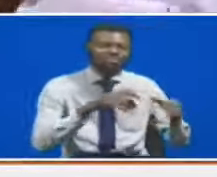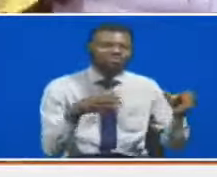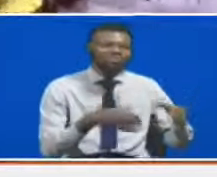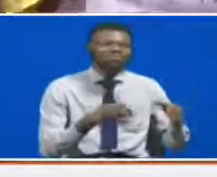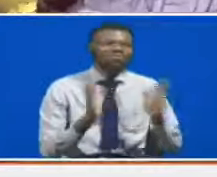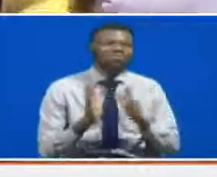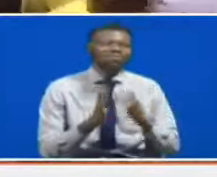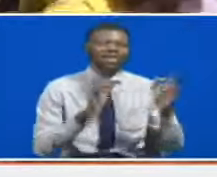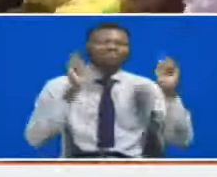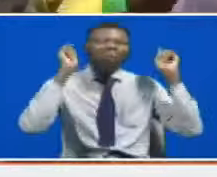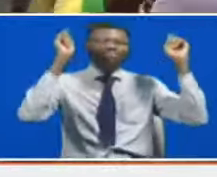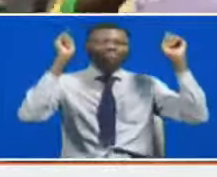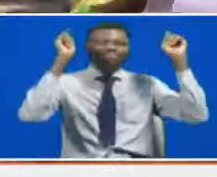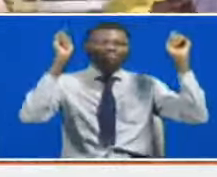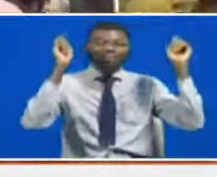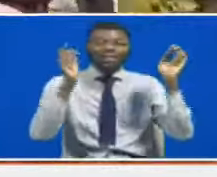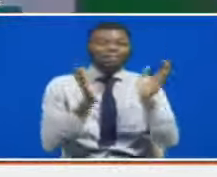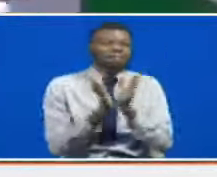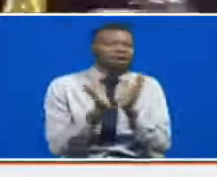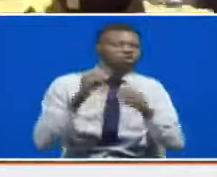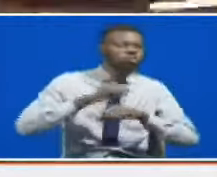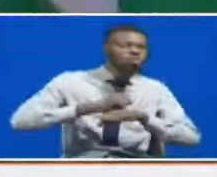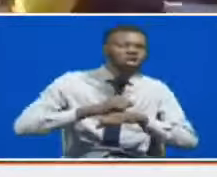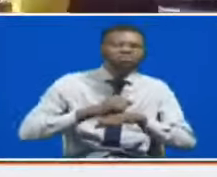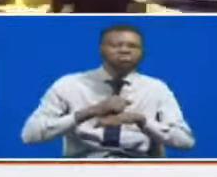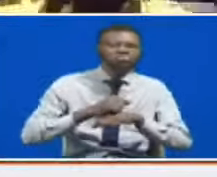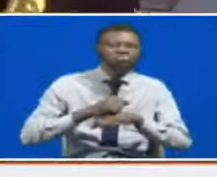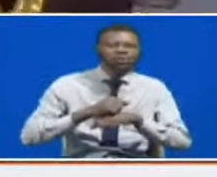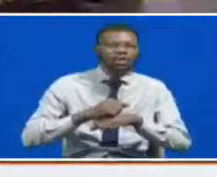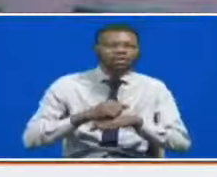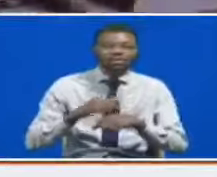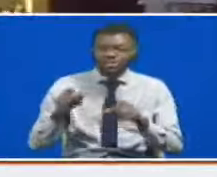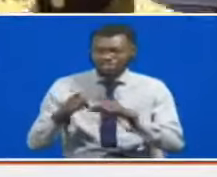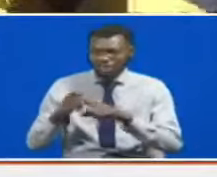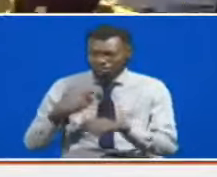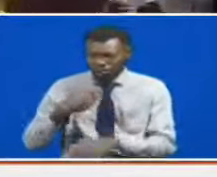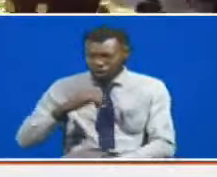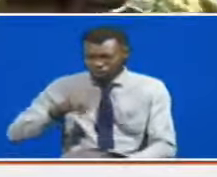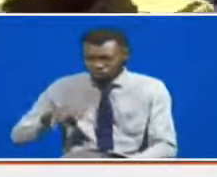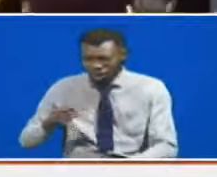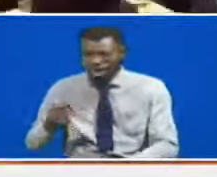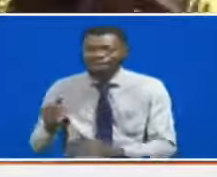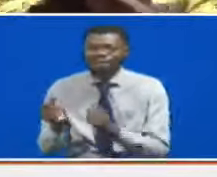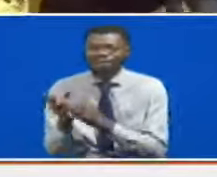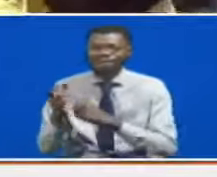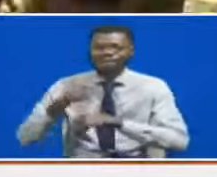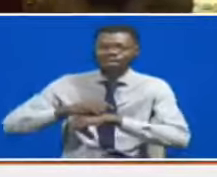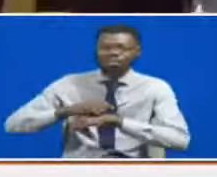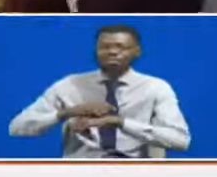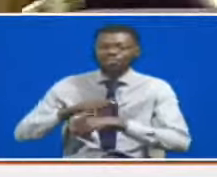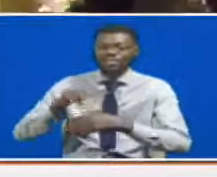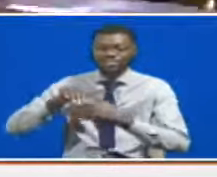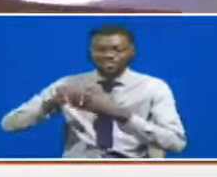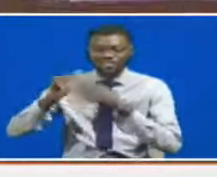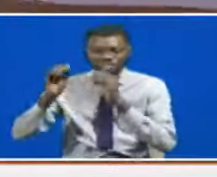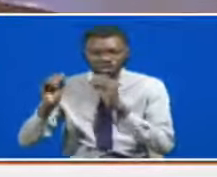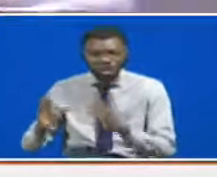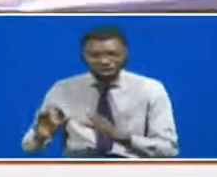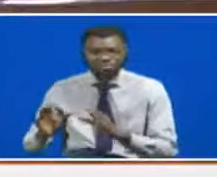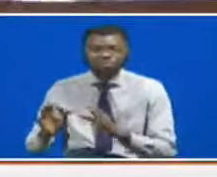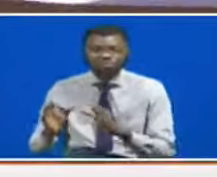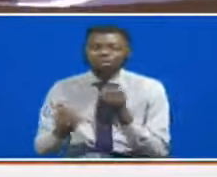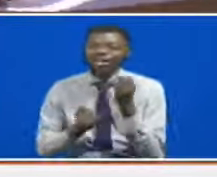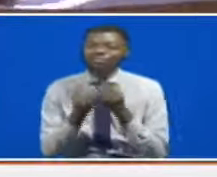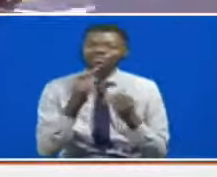to disrupt learning in public schools. Junior Secondary School intern teacher spokesperson Bonface Omari on Saturday said